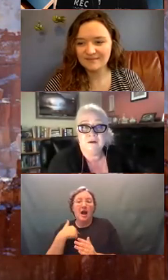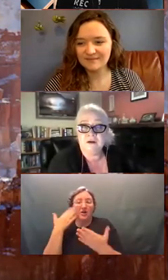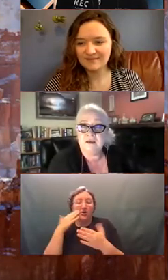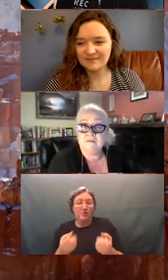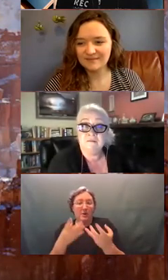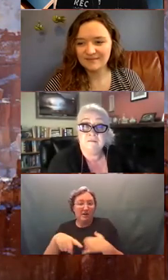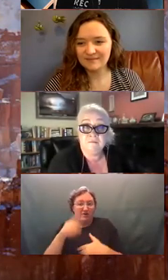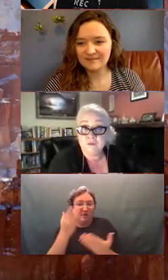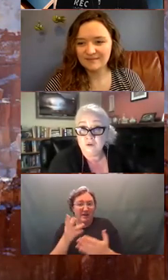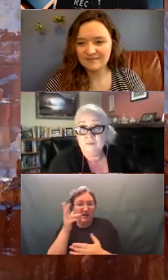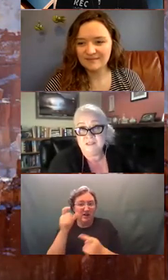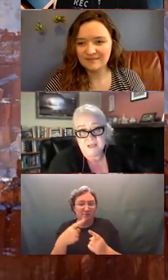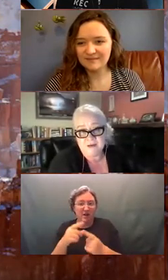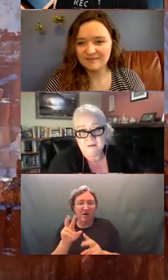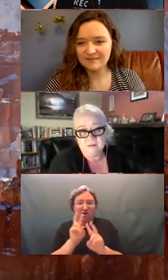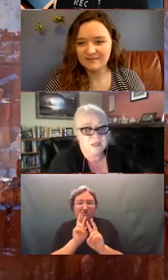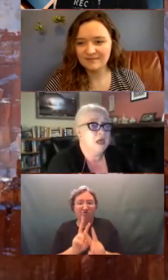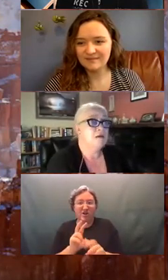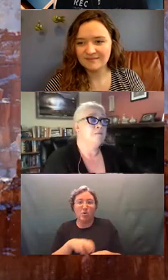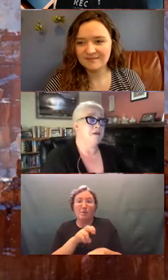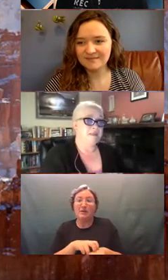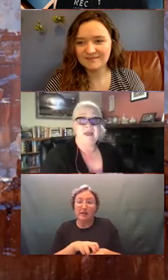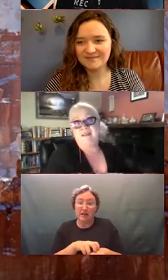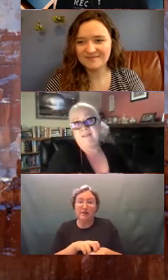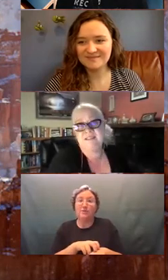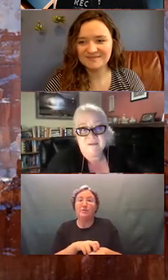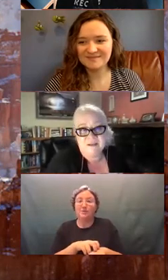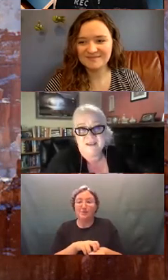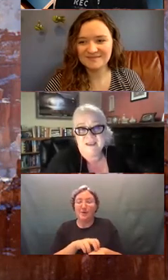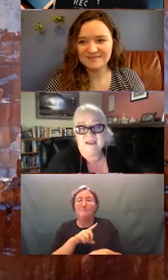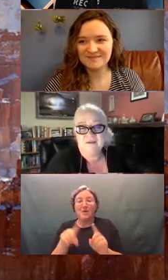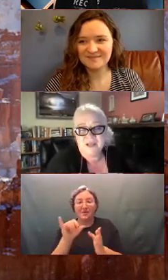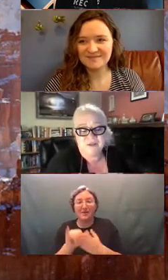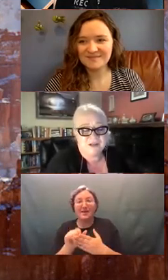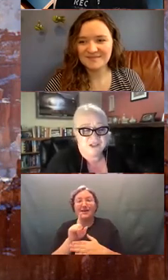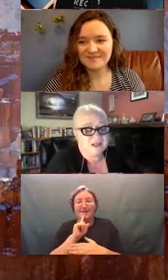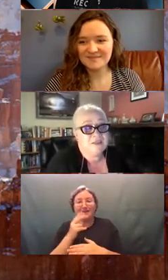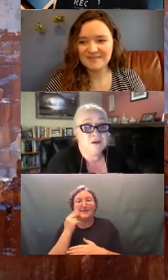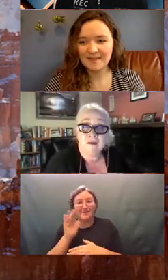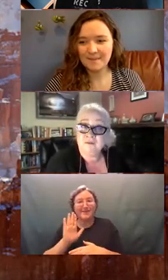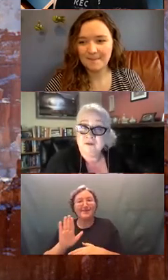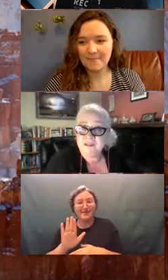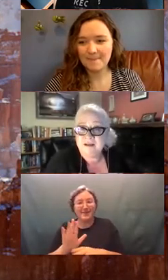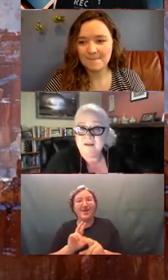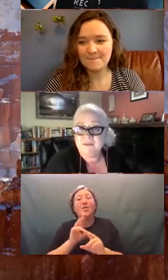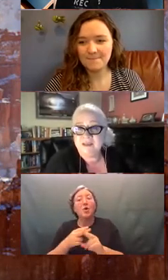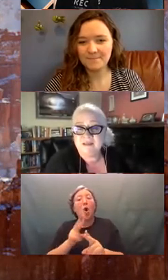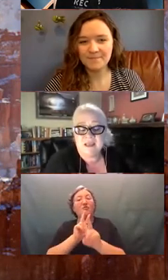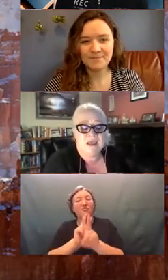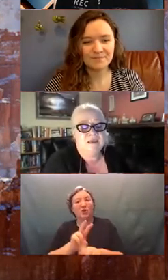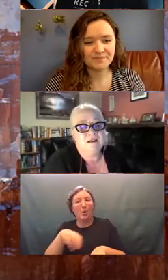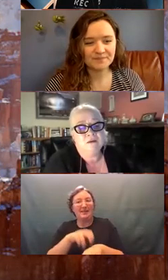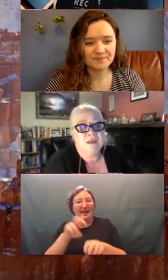have heard of funeral potatoes, but that is definitely a Utah tradition. And they're called funeral potatoes